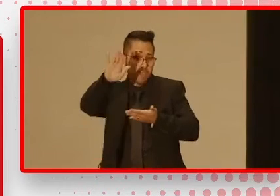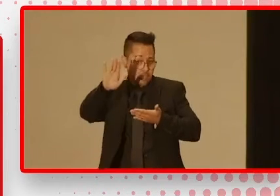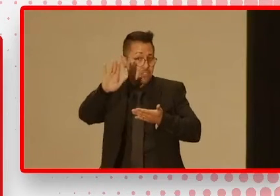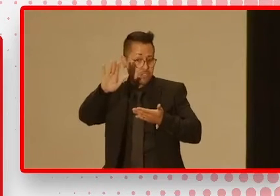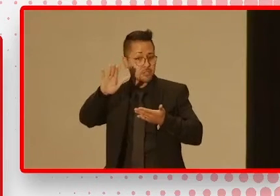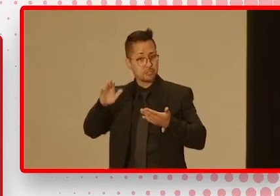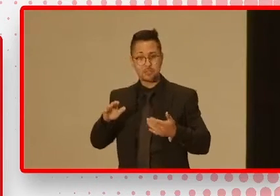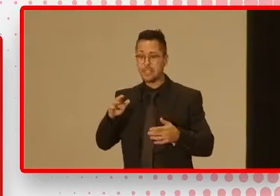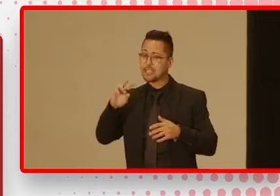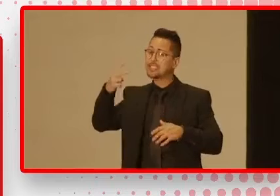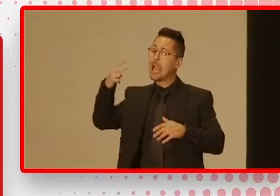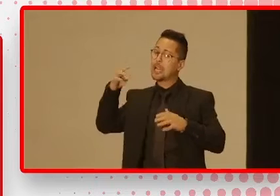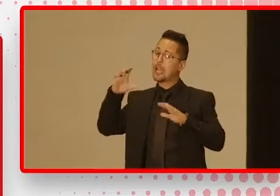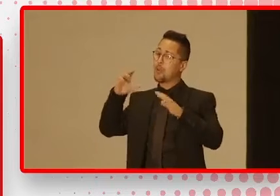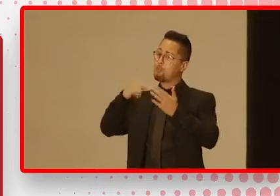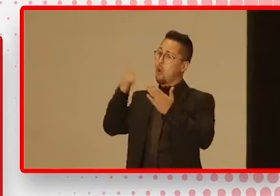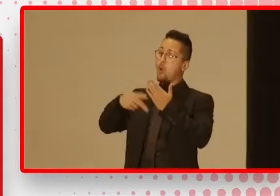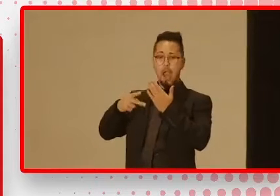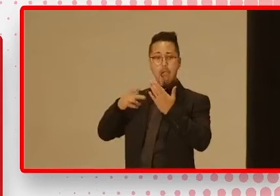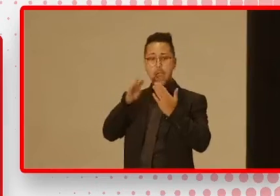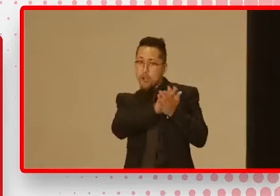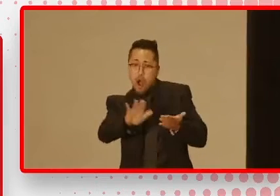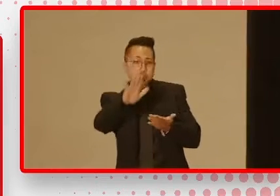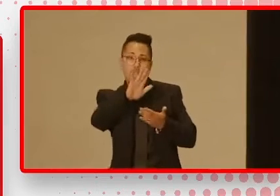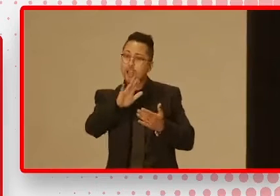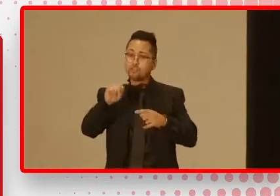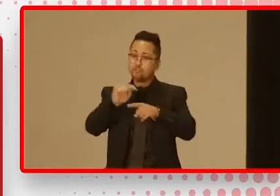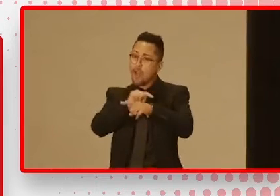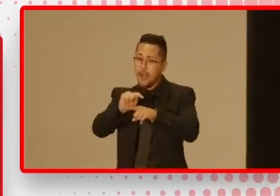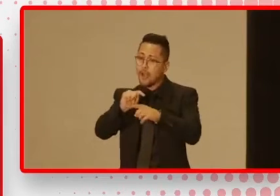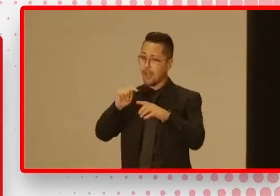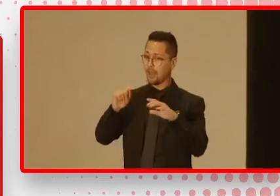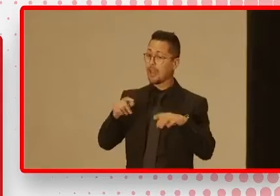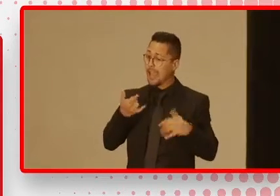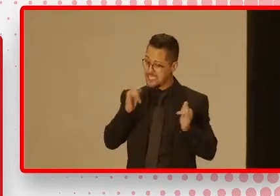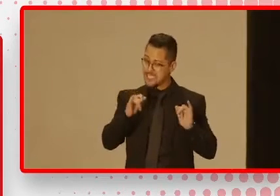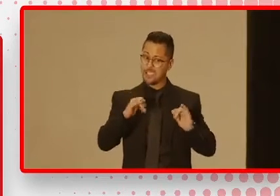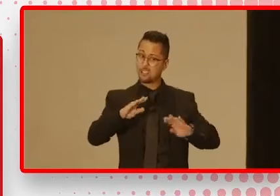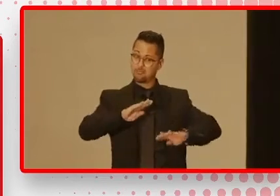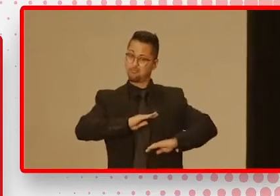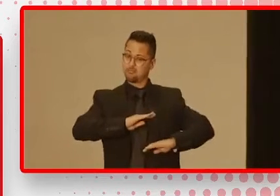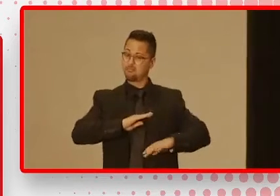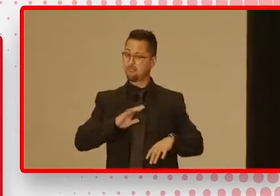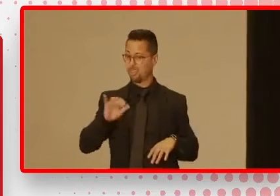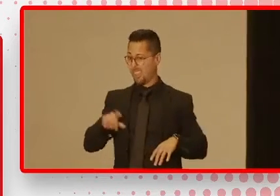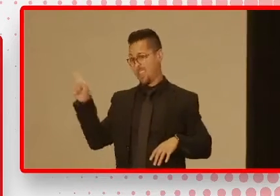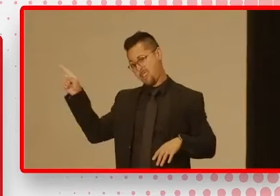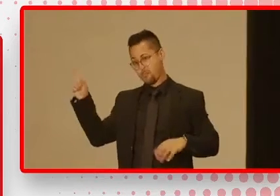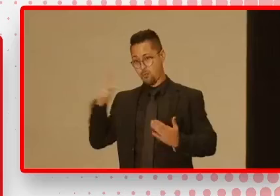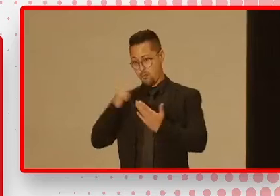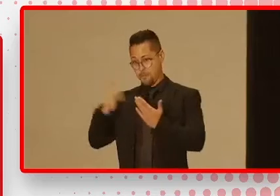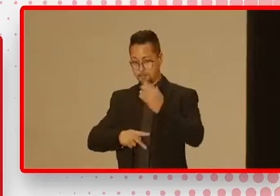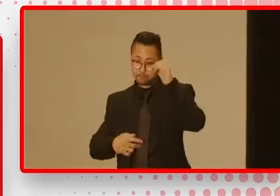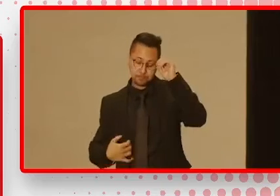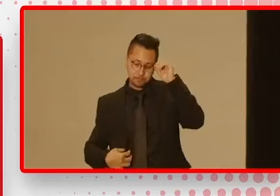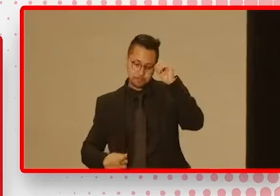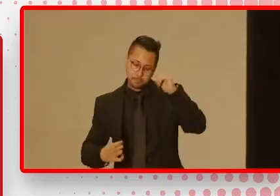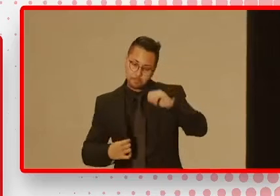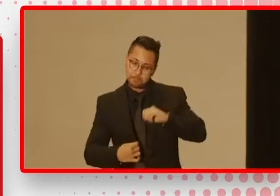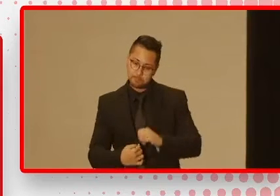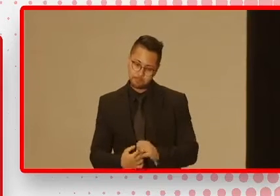a secondary training program, post-secondary training program, and still meet the student with a disability definition.